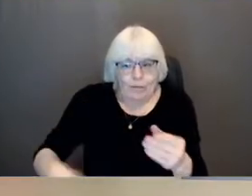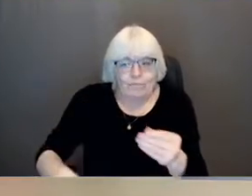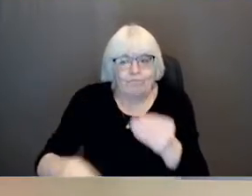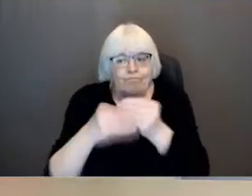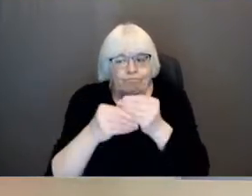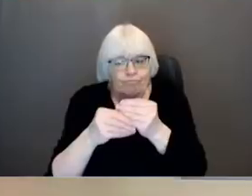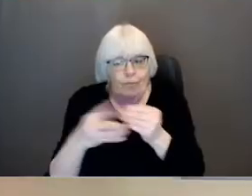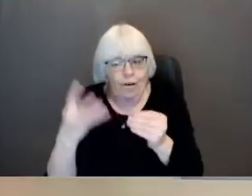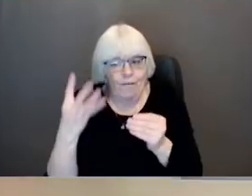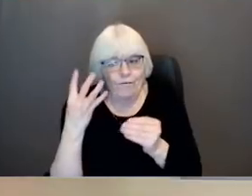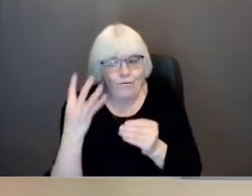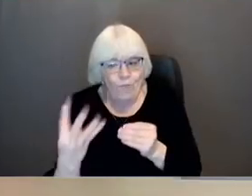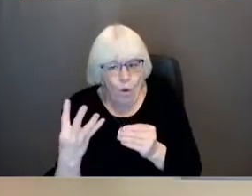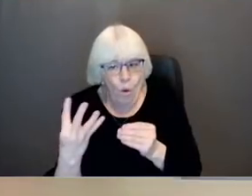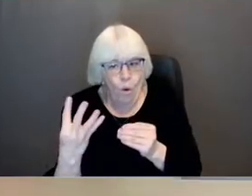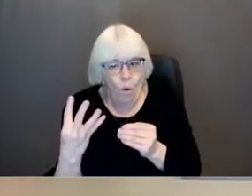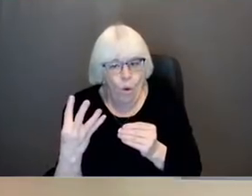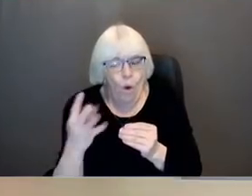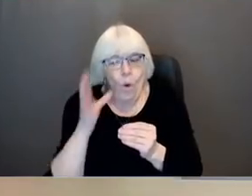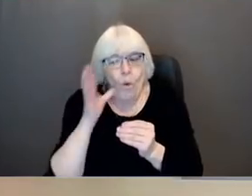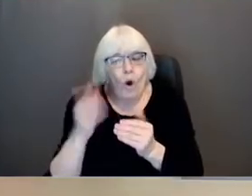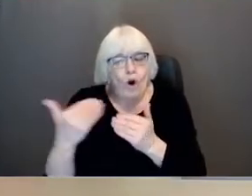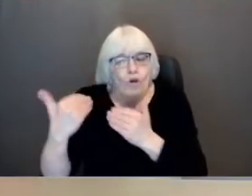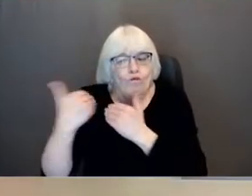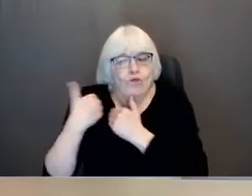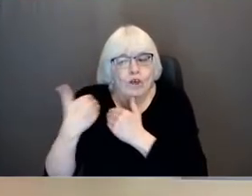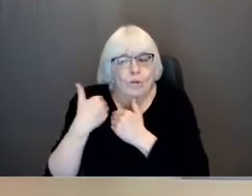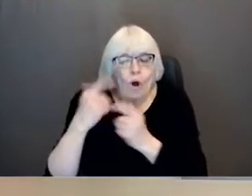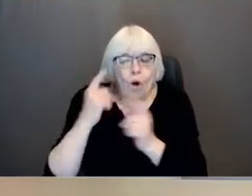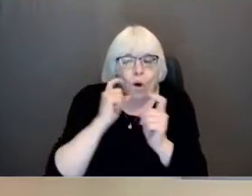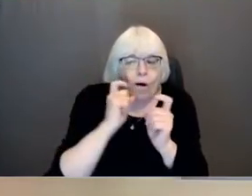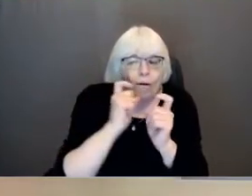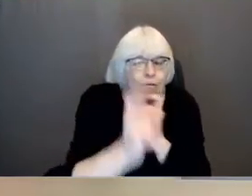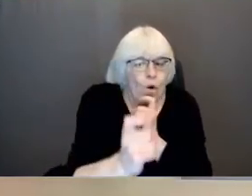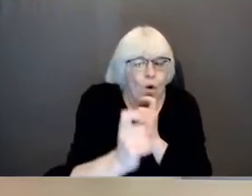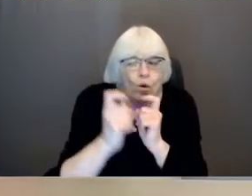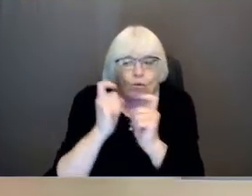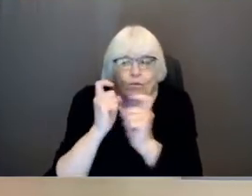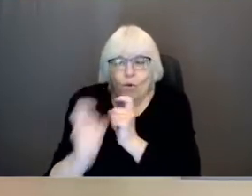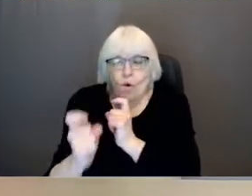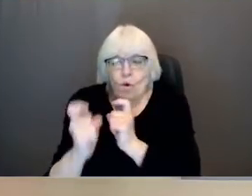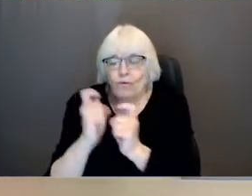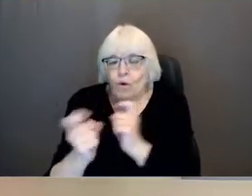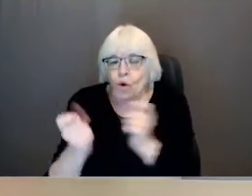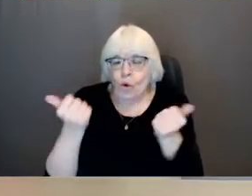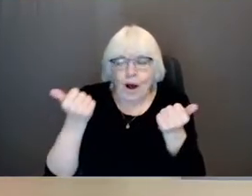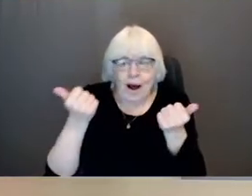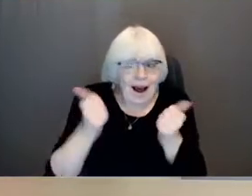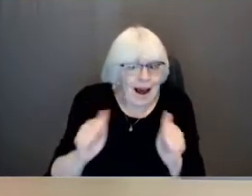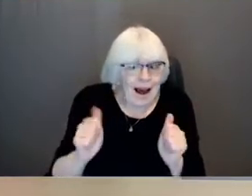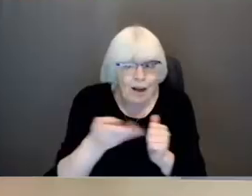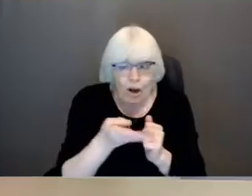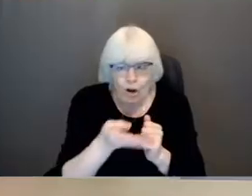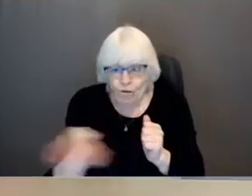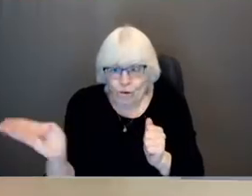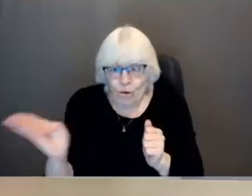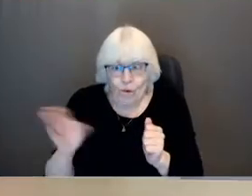positive for COVID-19, review with them if